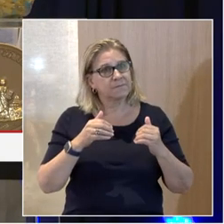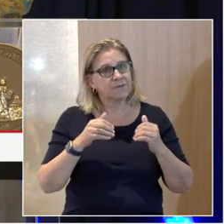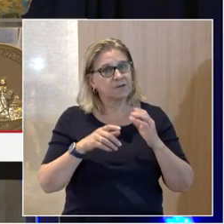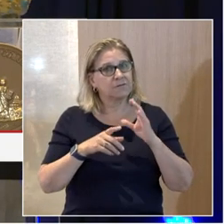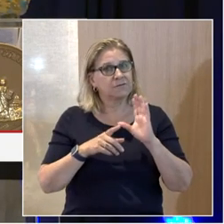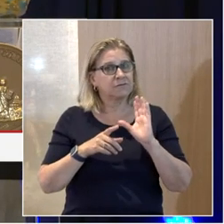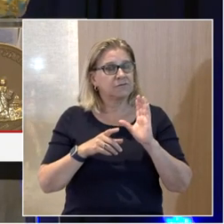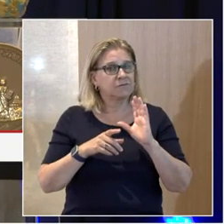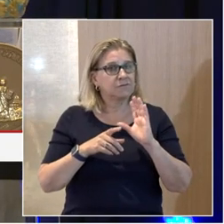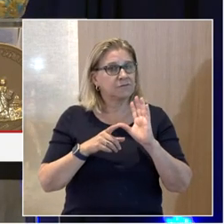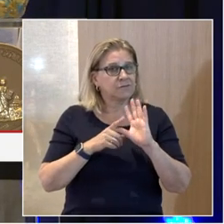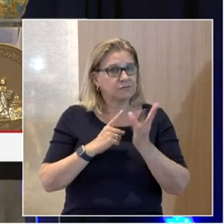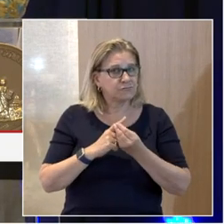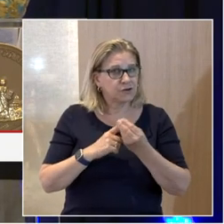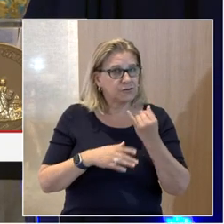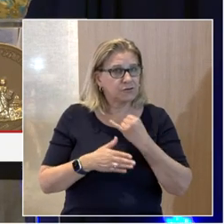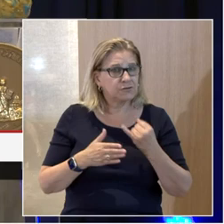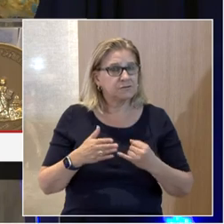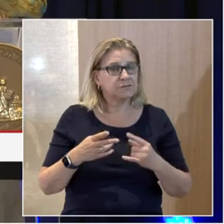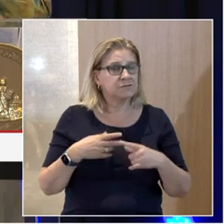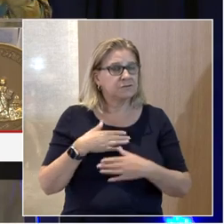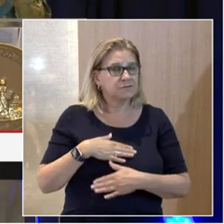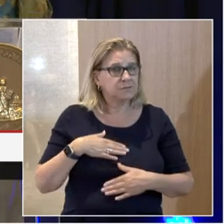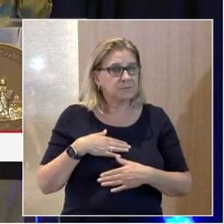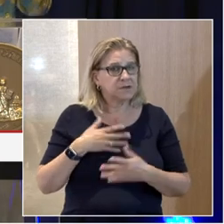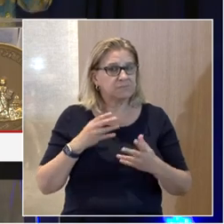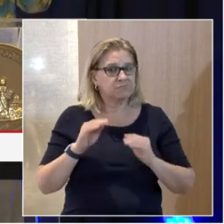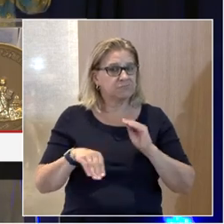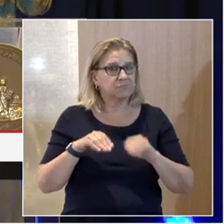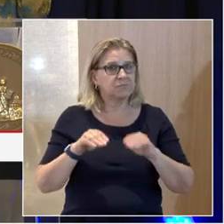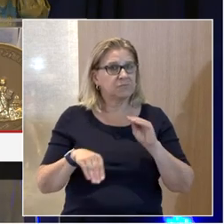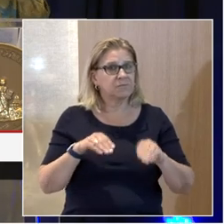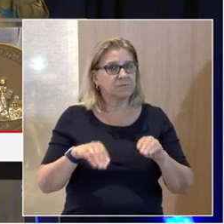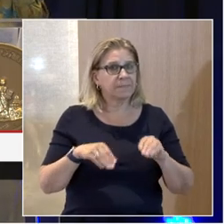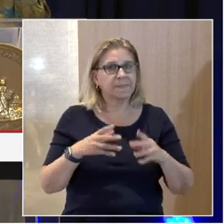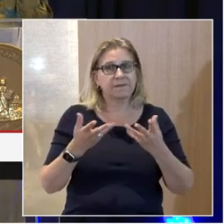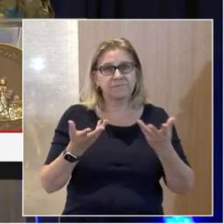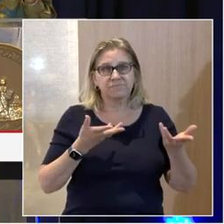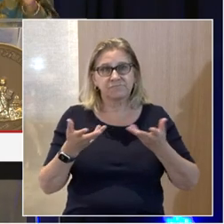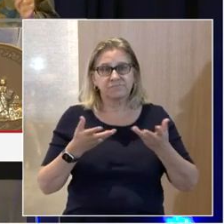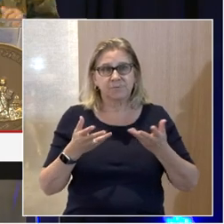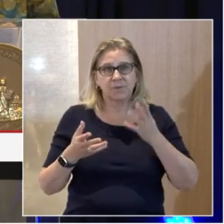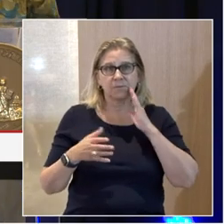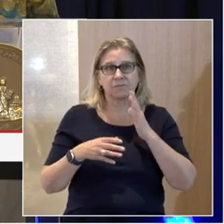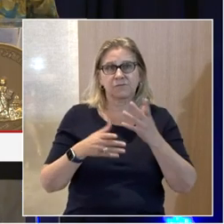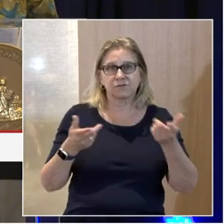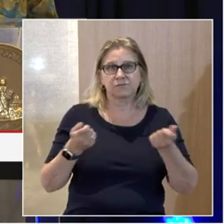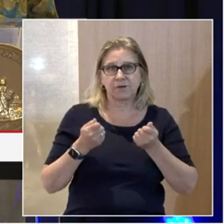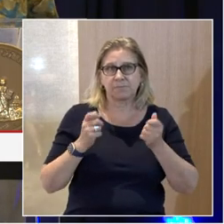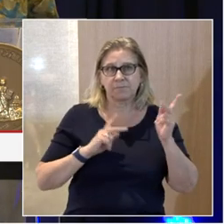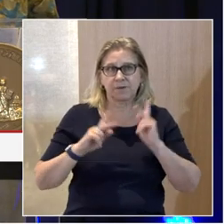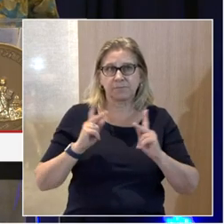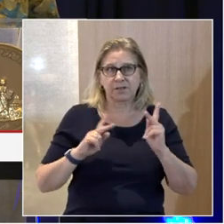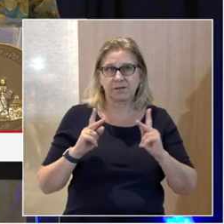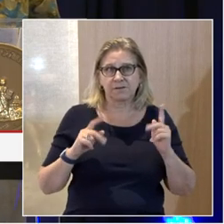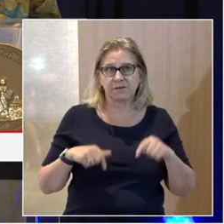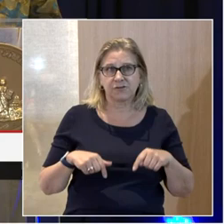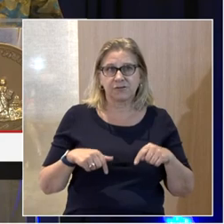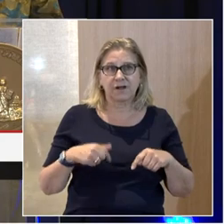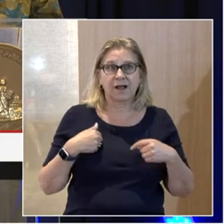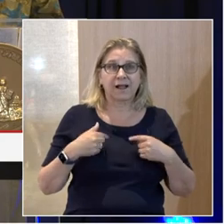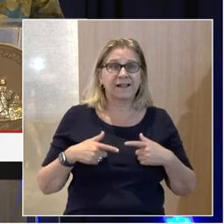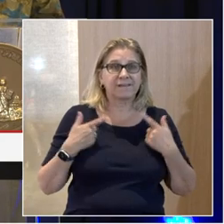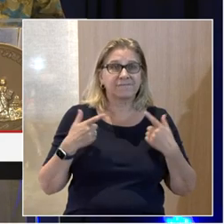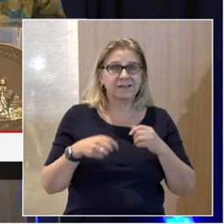entertainment, some type of engagement, that will attract people. Like, I live in Southwest, I'm from